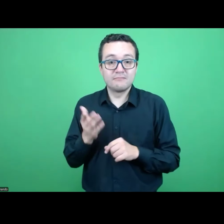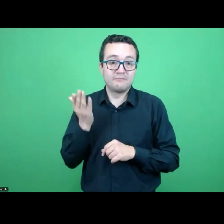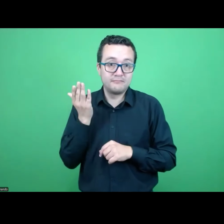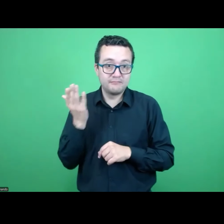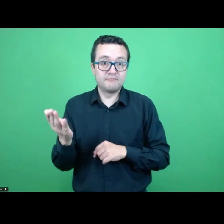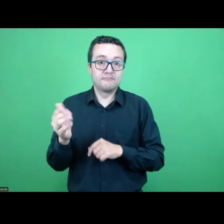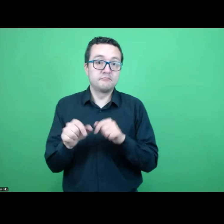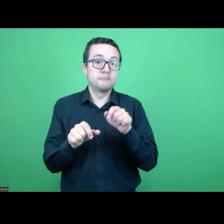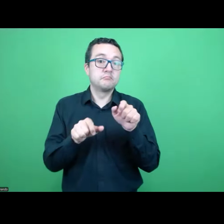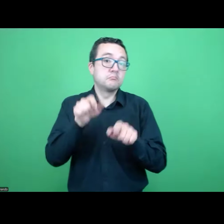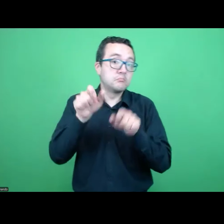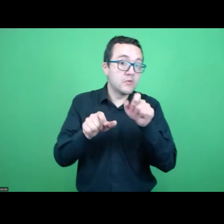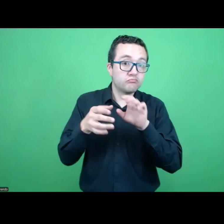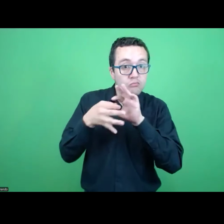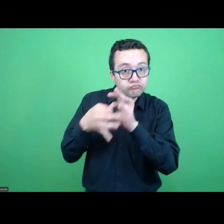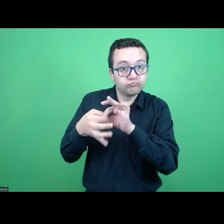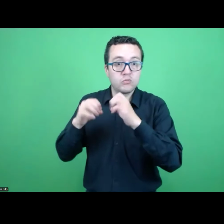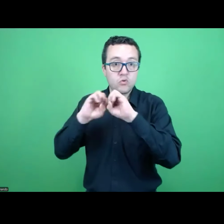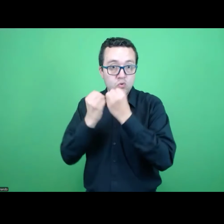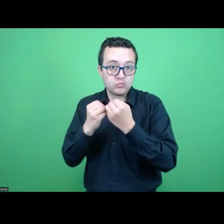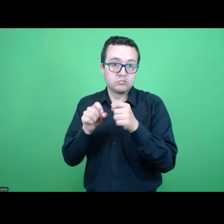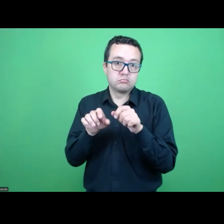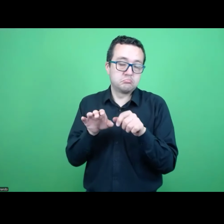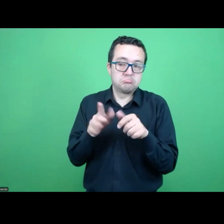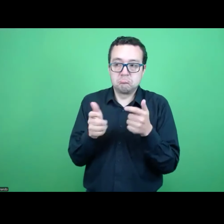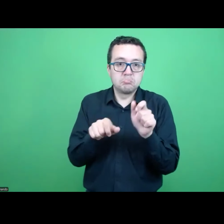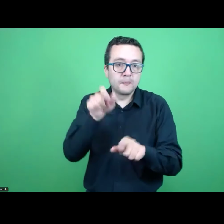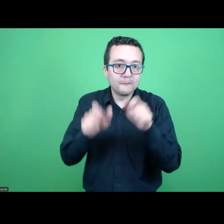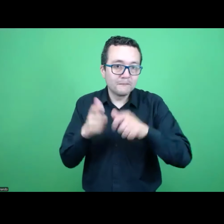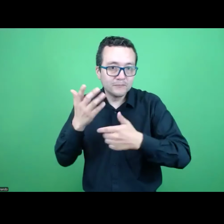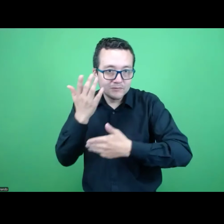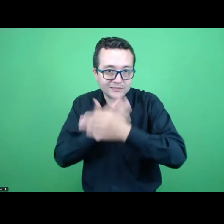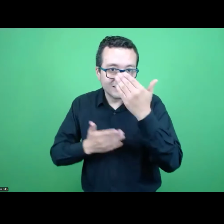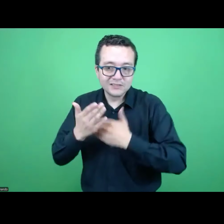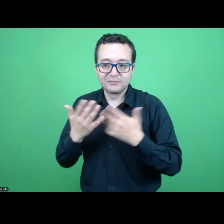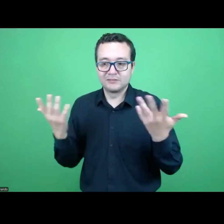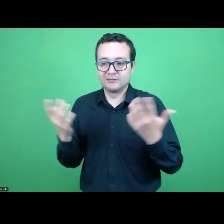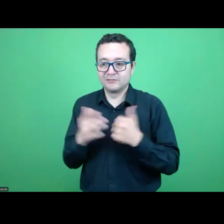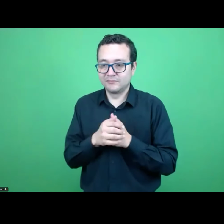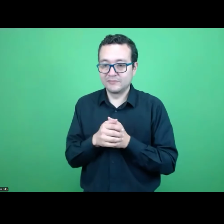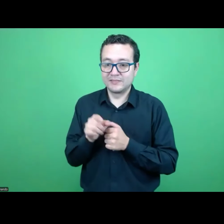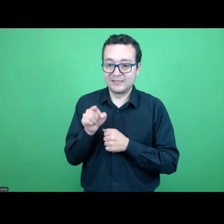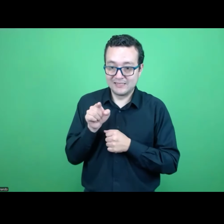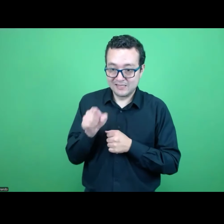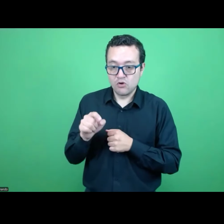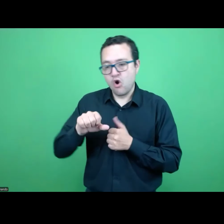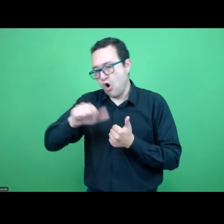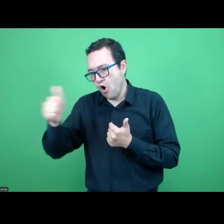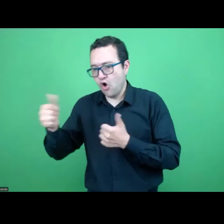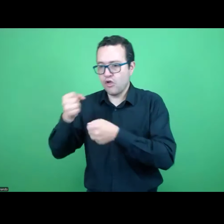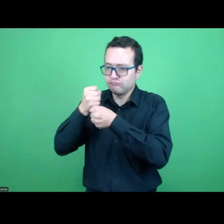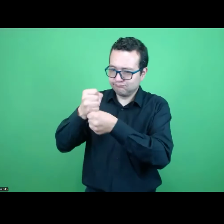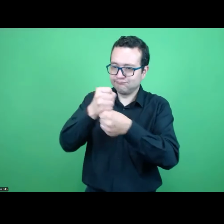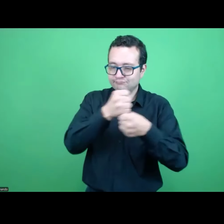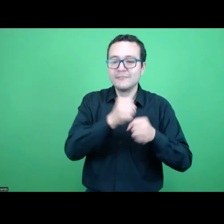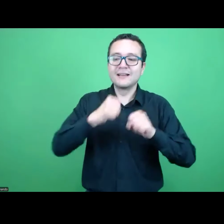stakeholders is a joint commitment feature on our commitments platform. I will put the link on